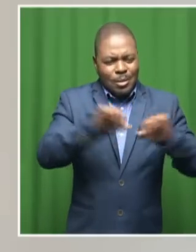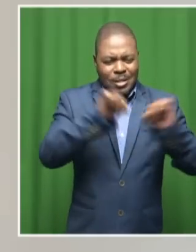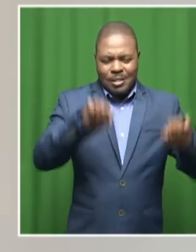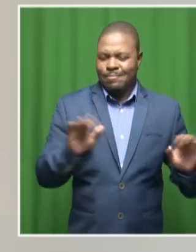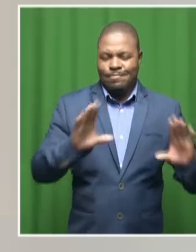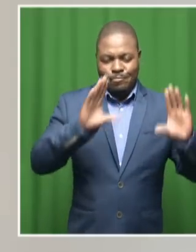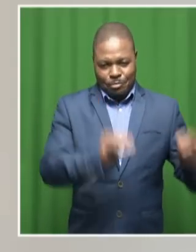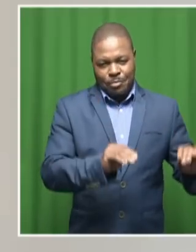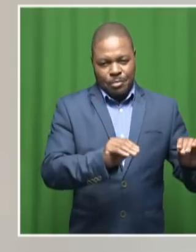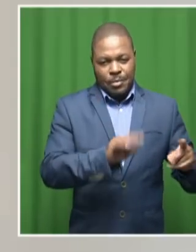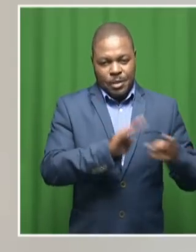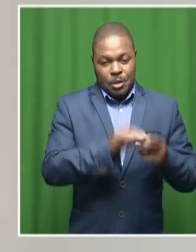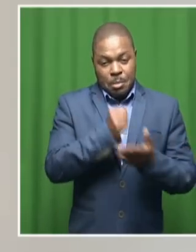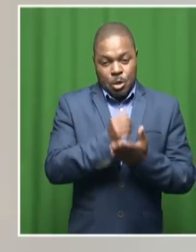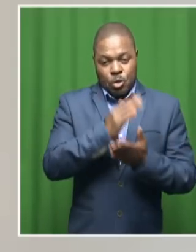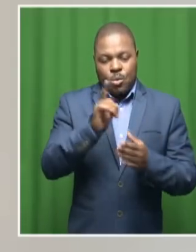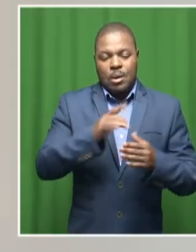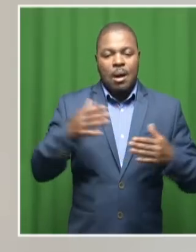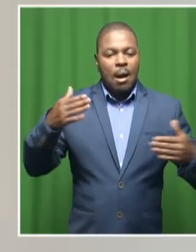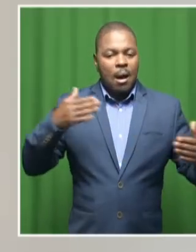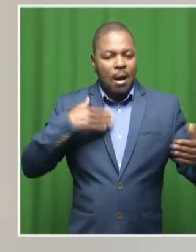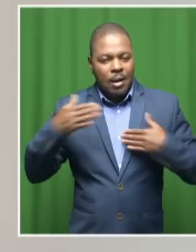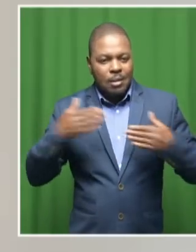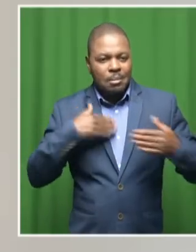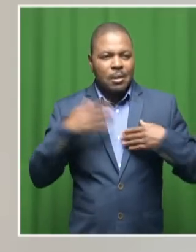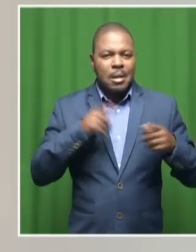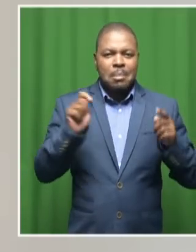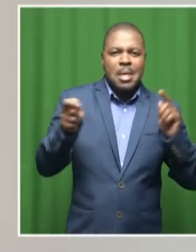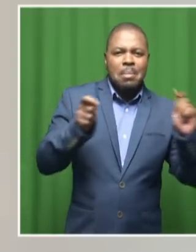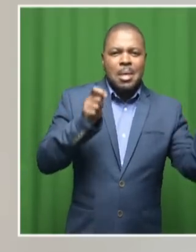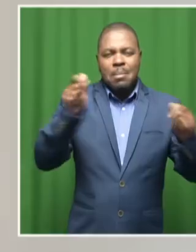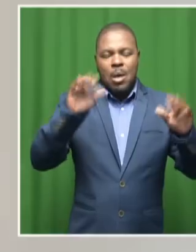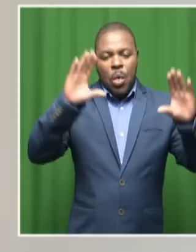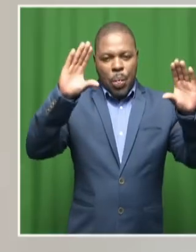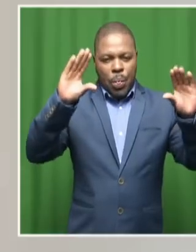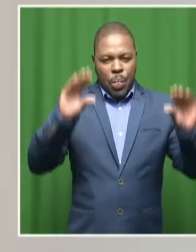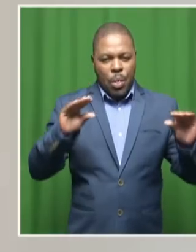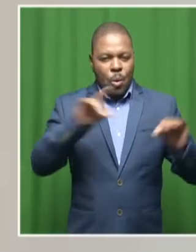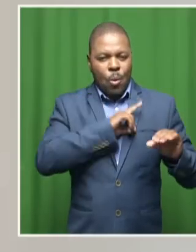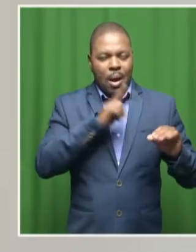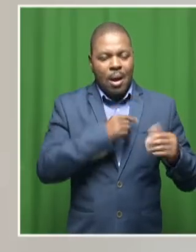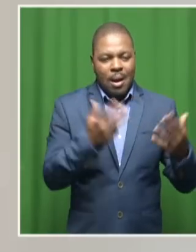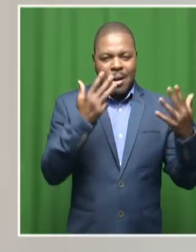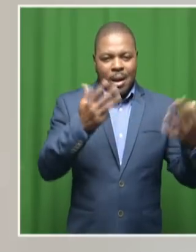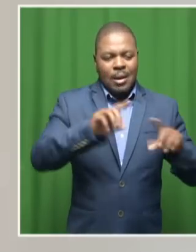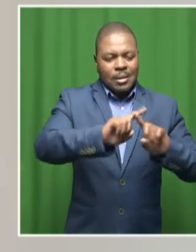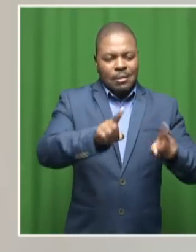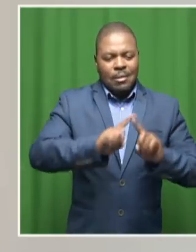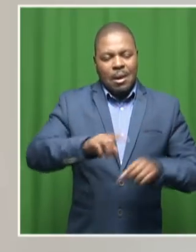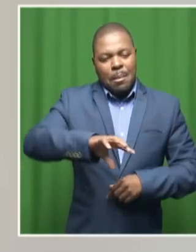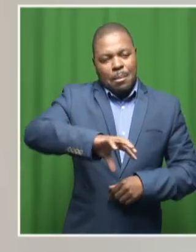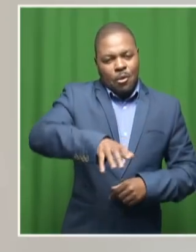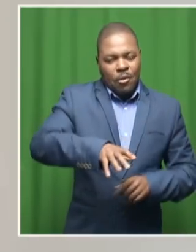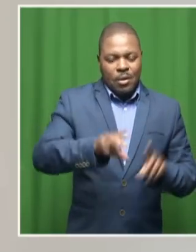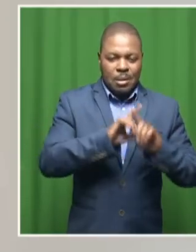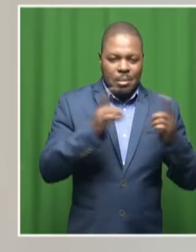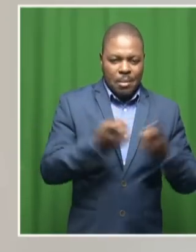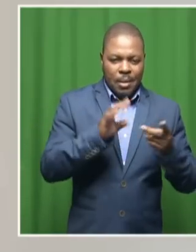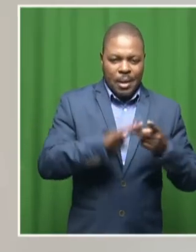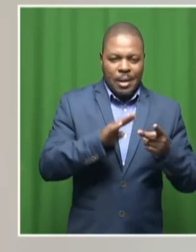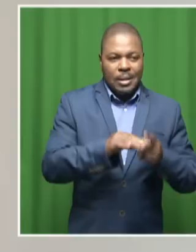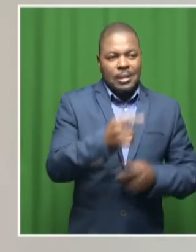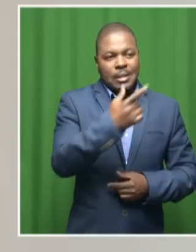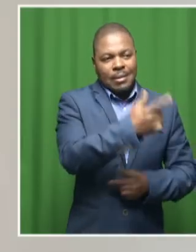make sure that we reduce the administrative overheads of running 9 different provincial departments and 76